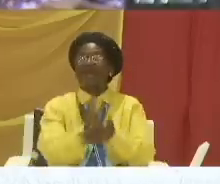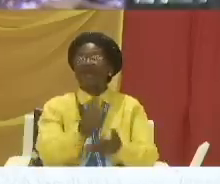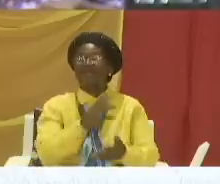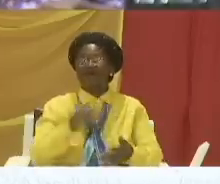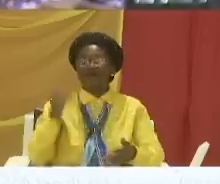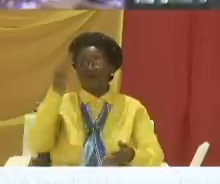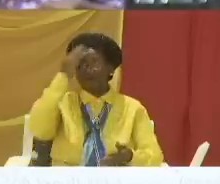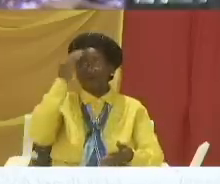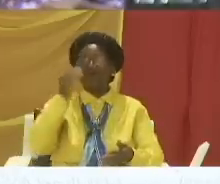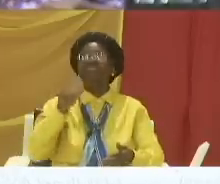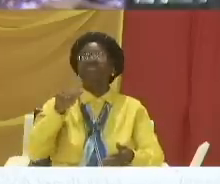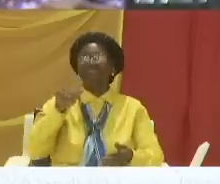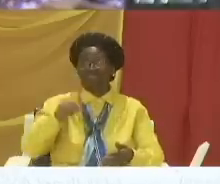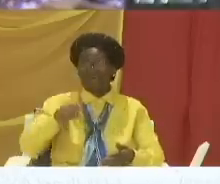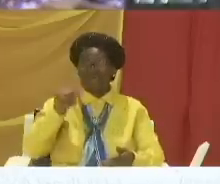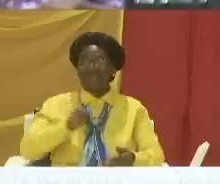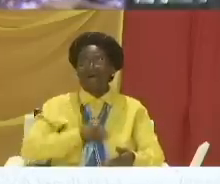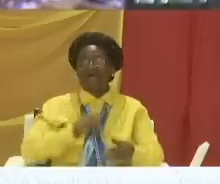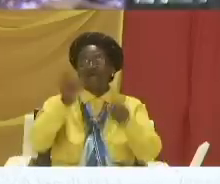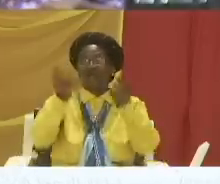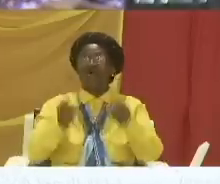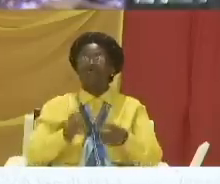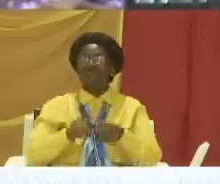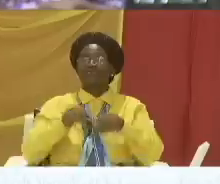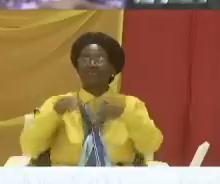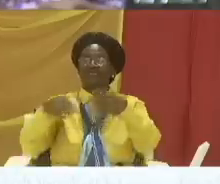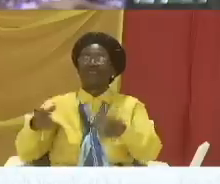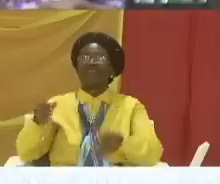yes, I want to give you, but the